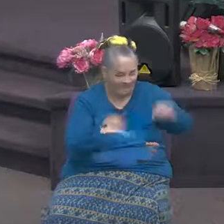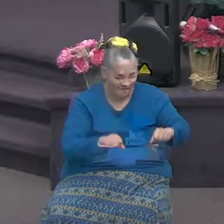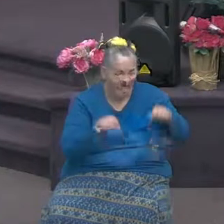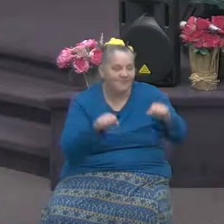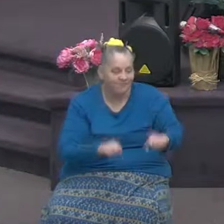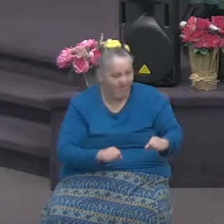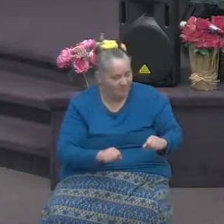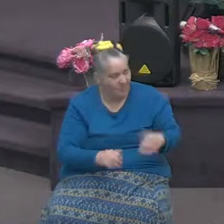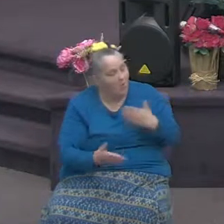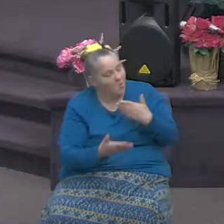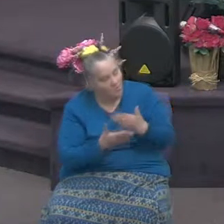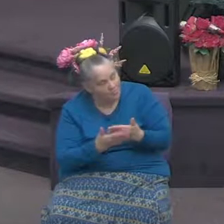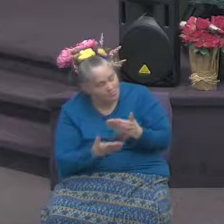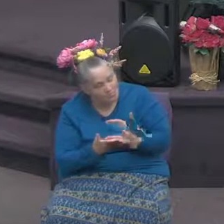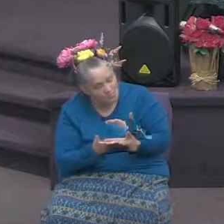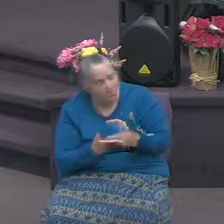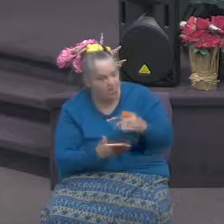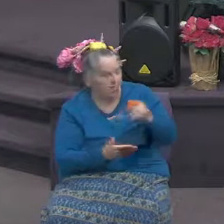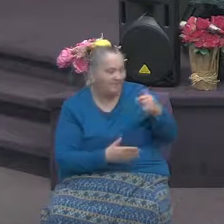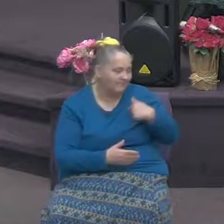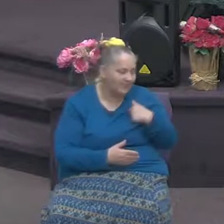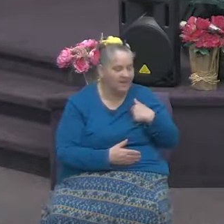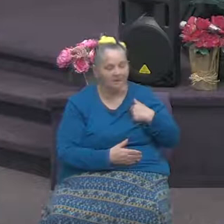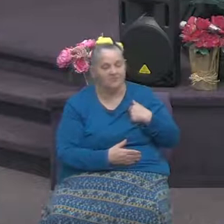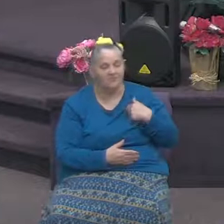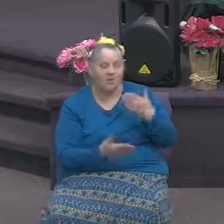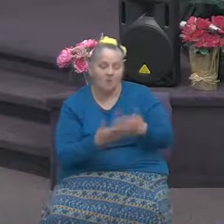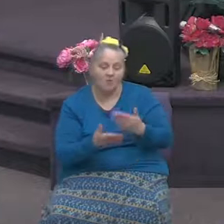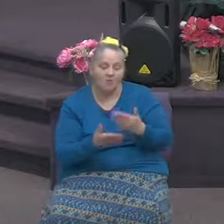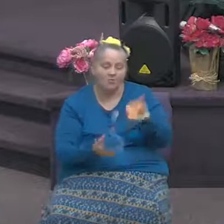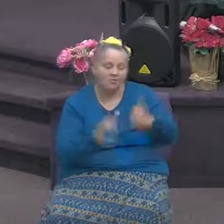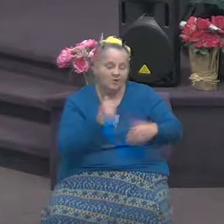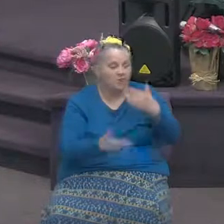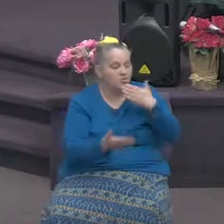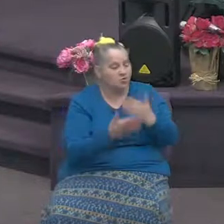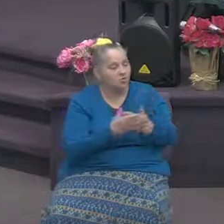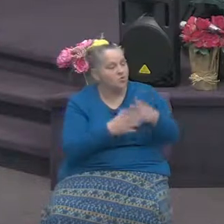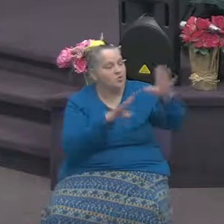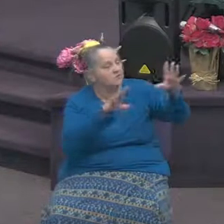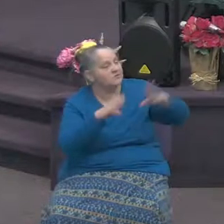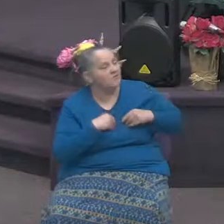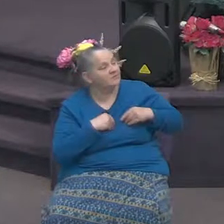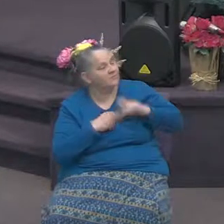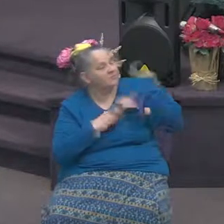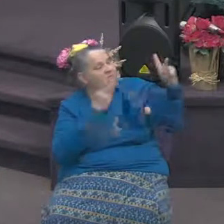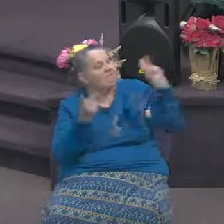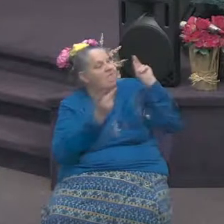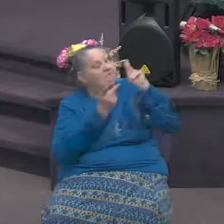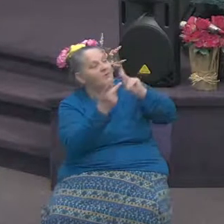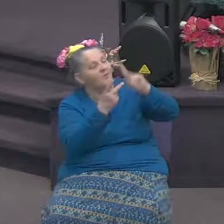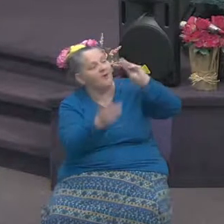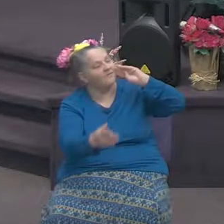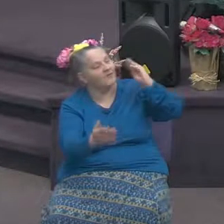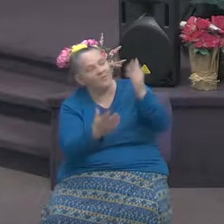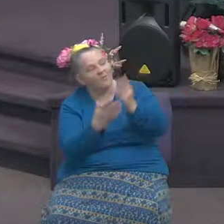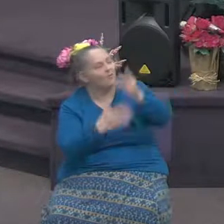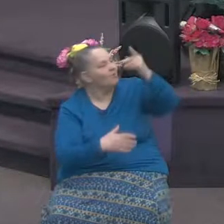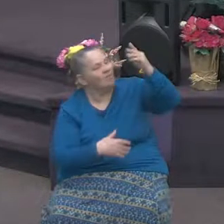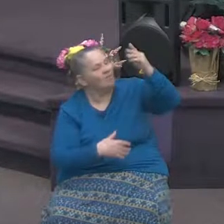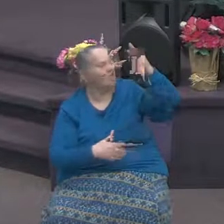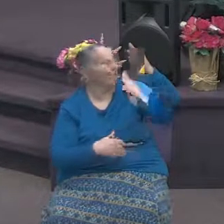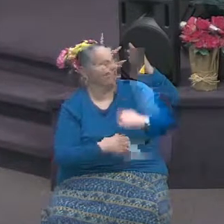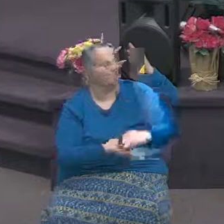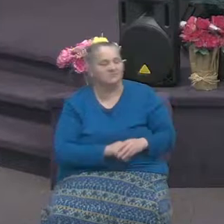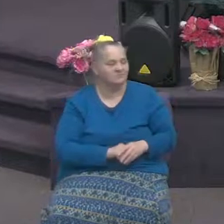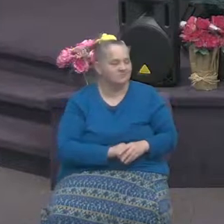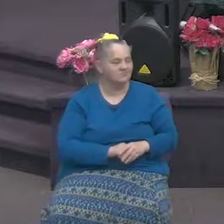that you, me, might prove that which is good and acceptable and the perfect